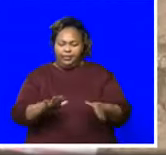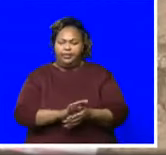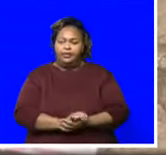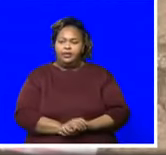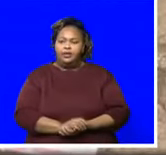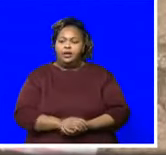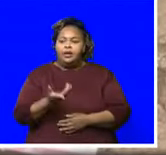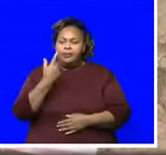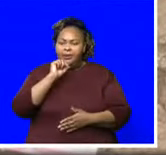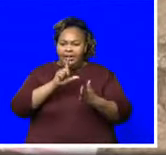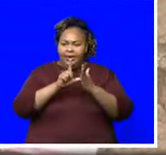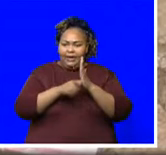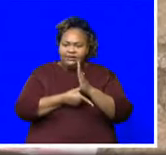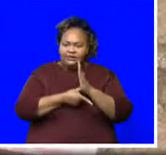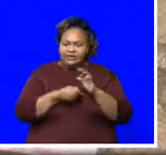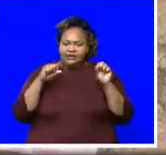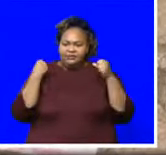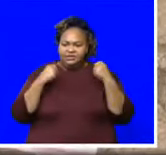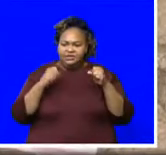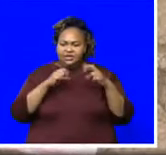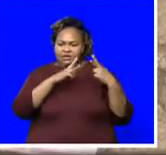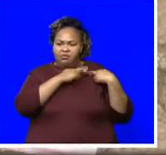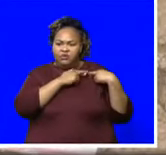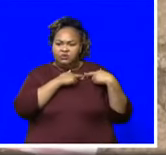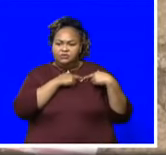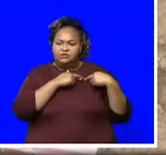liciniso isikhathi hambe kakhulu